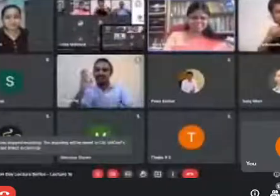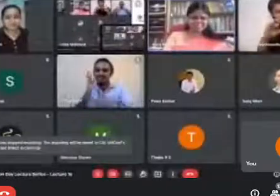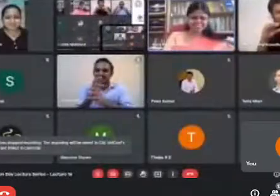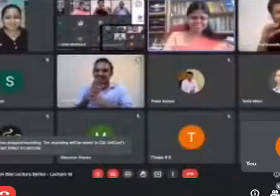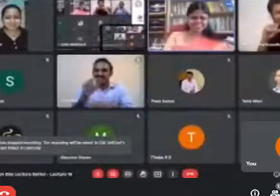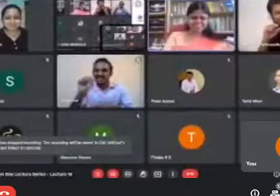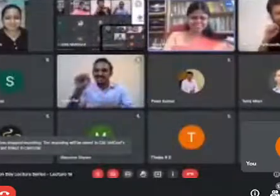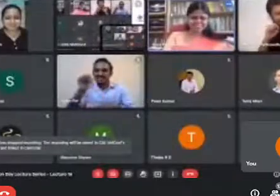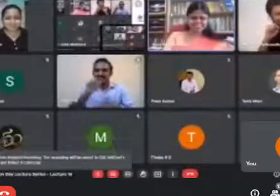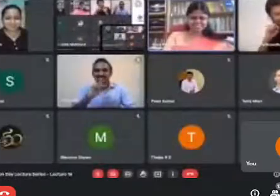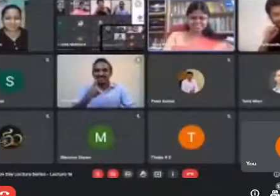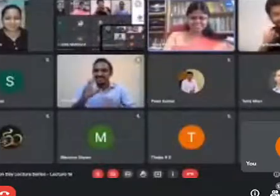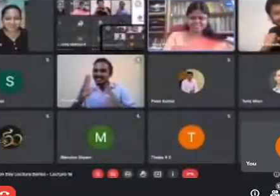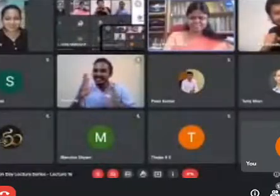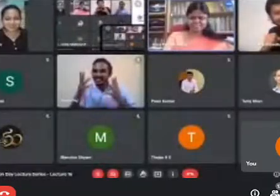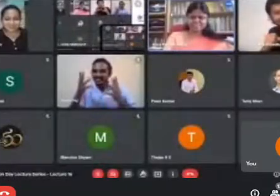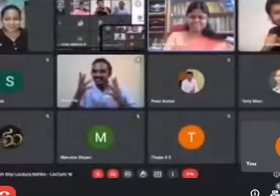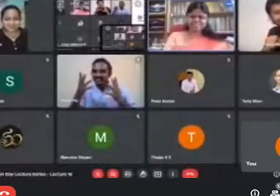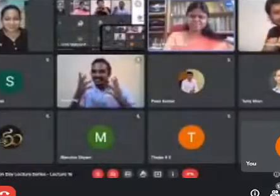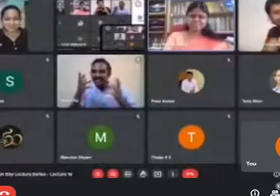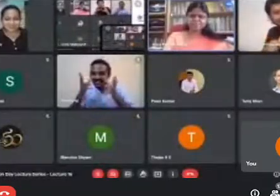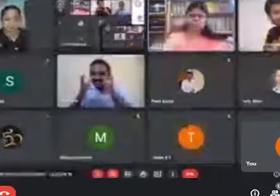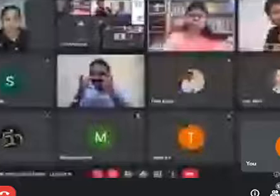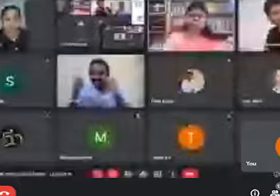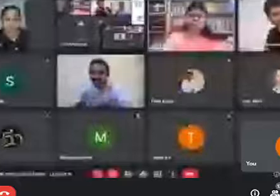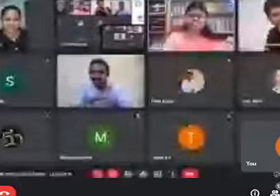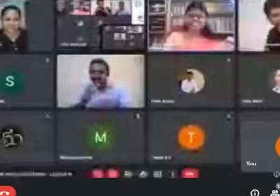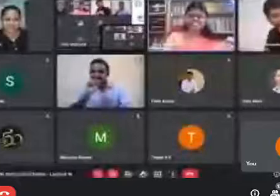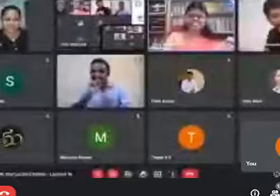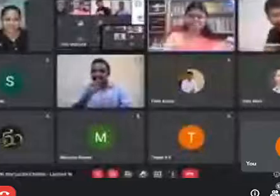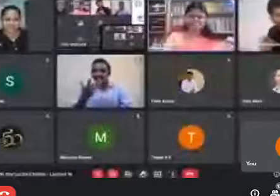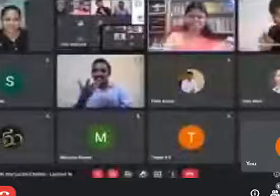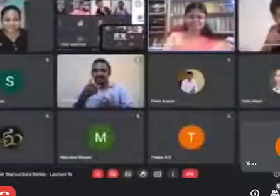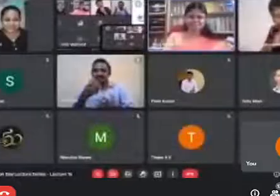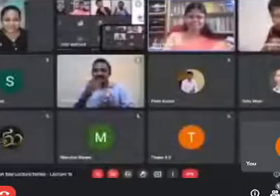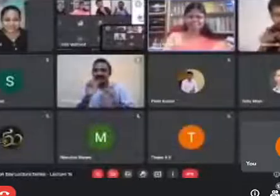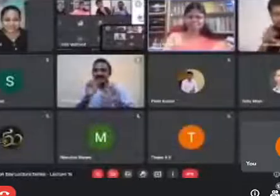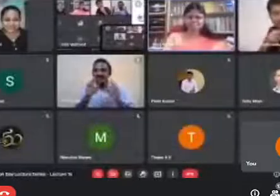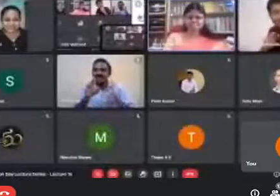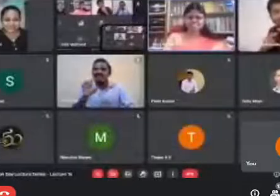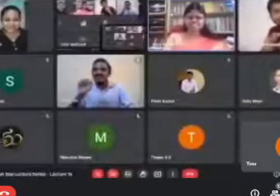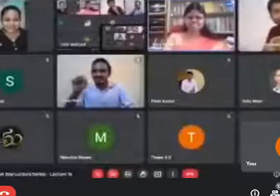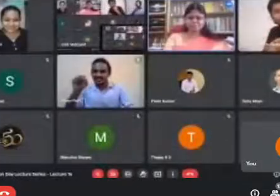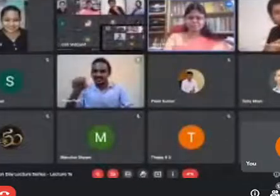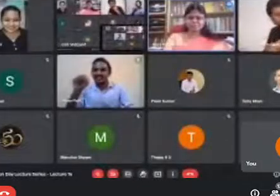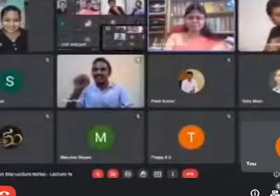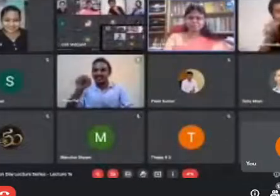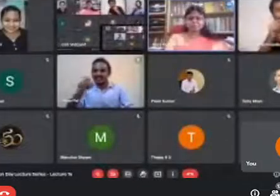Thank you. Bye. Please,